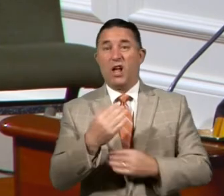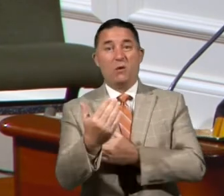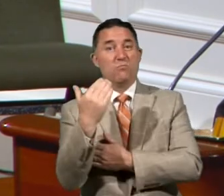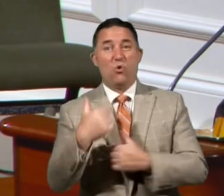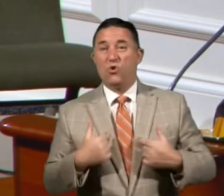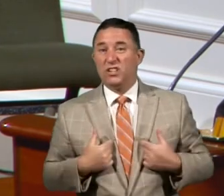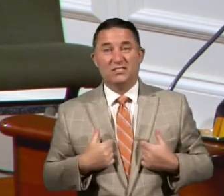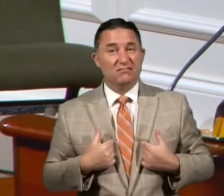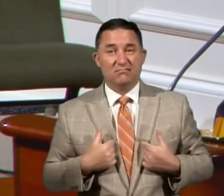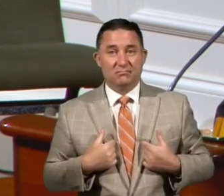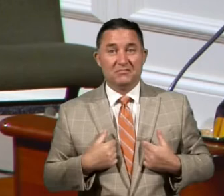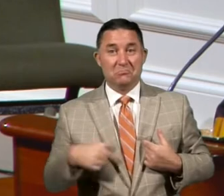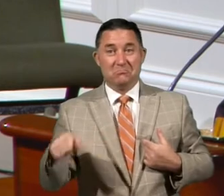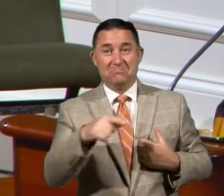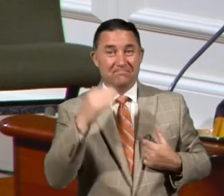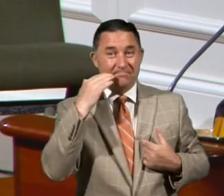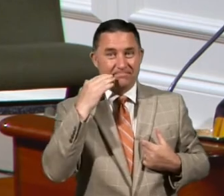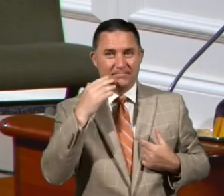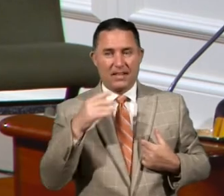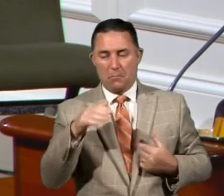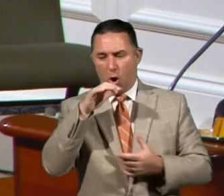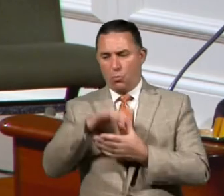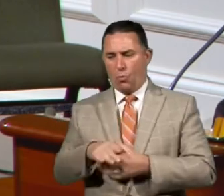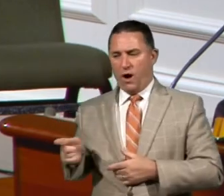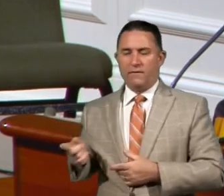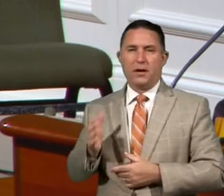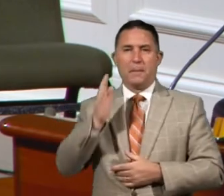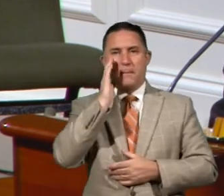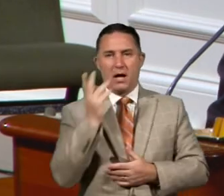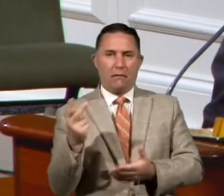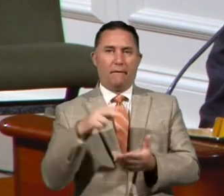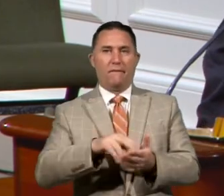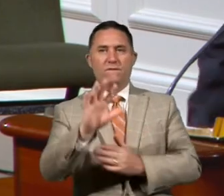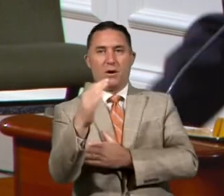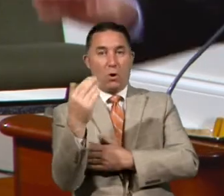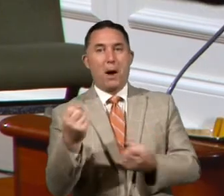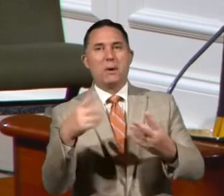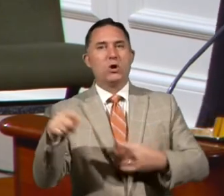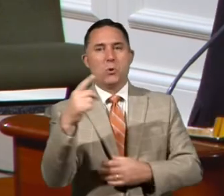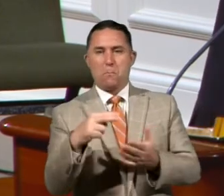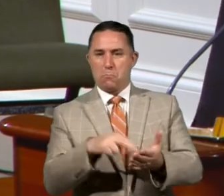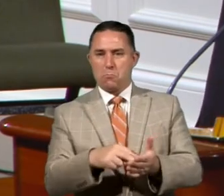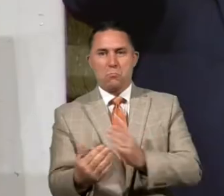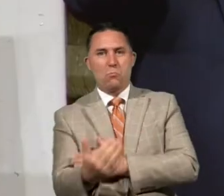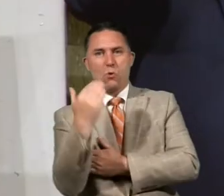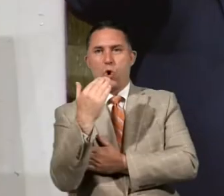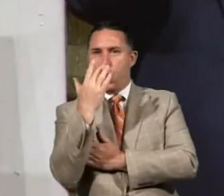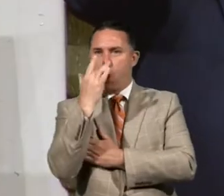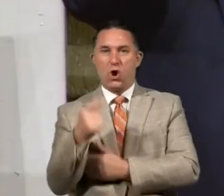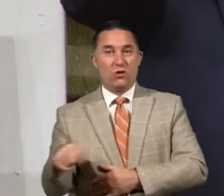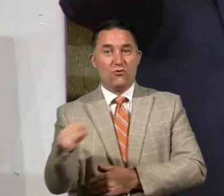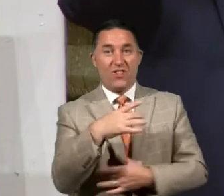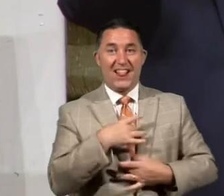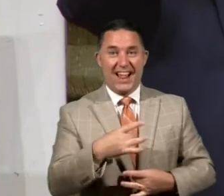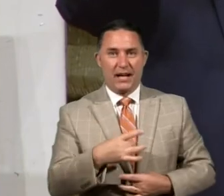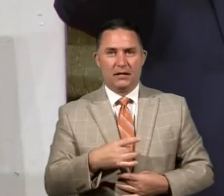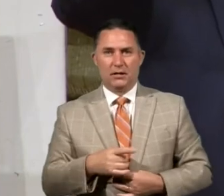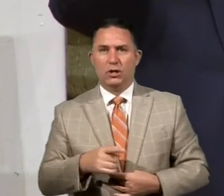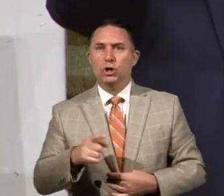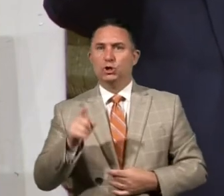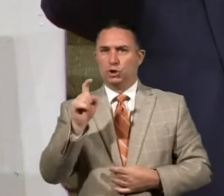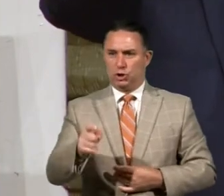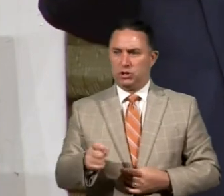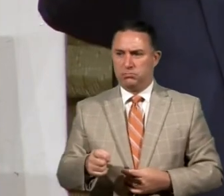mornings. How many of you, you're like my dear wife, out of bed at 5 a.m. How many of you, you're a morning person? Ought to be legal to